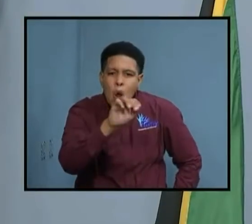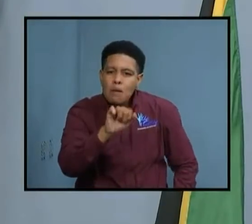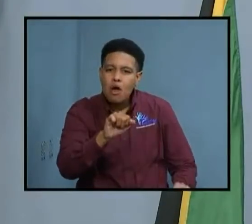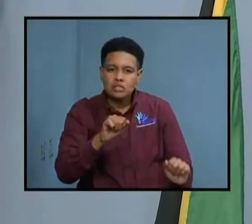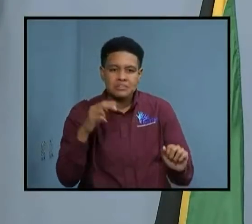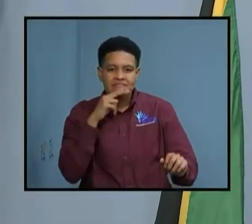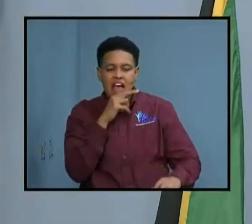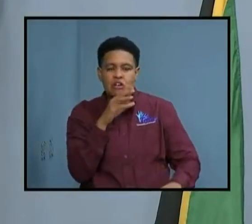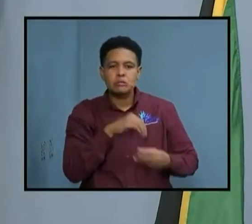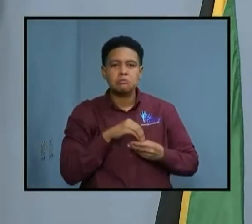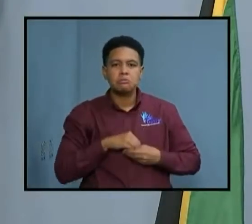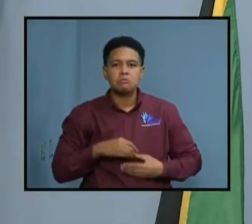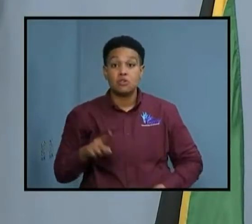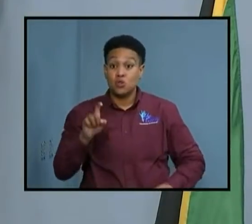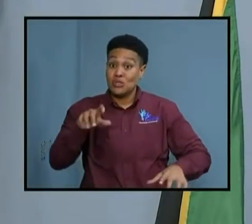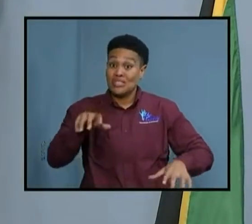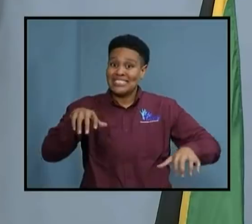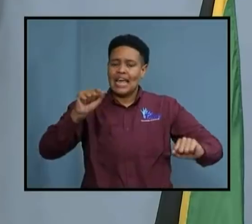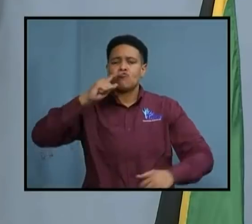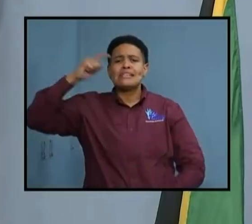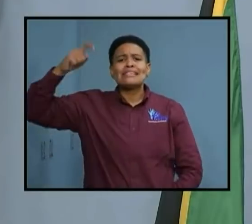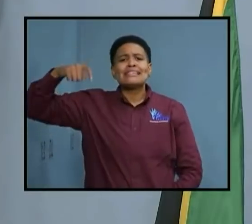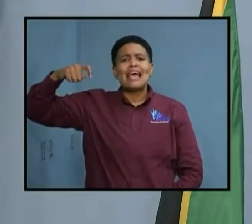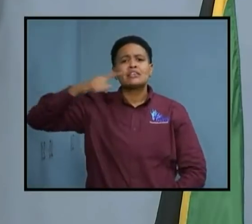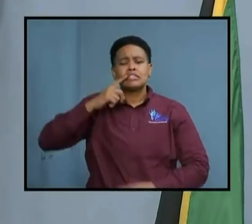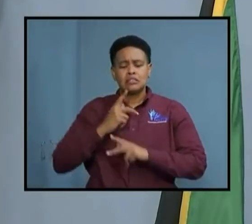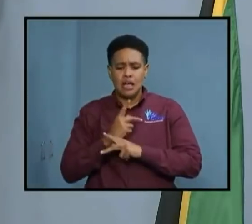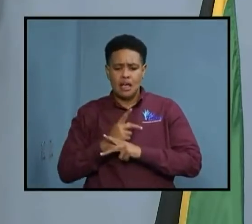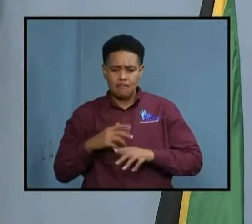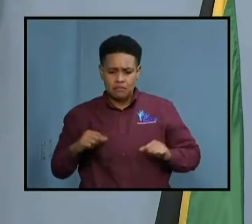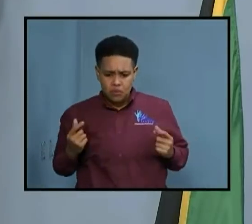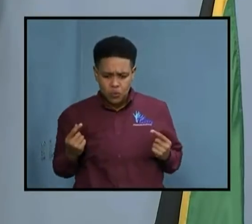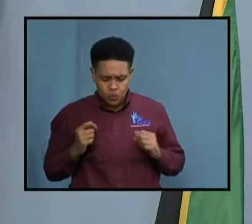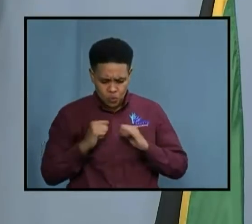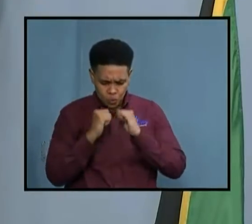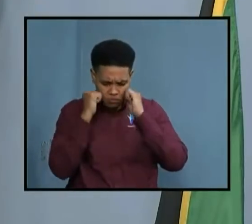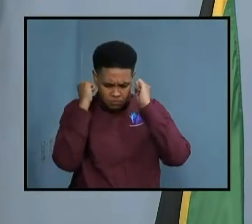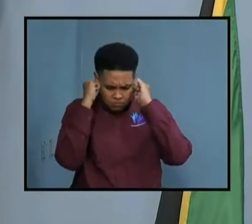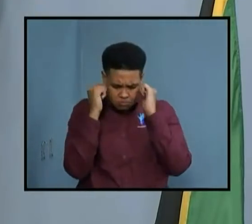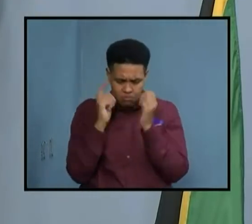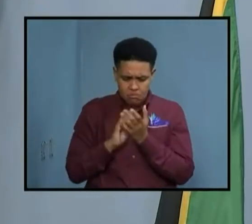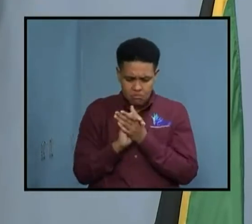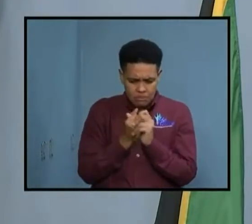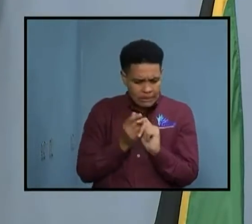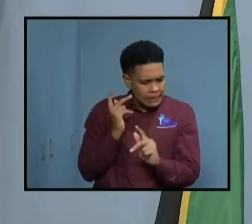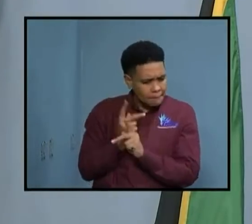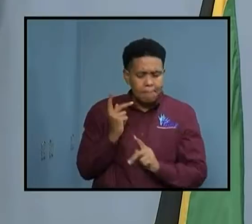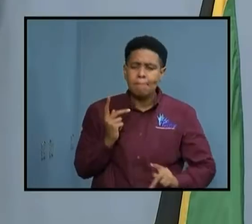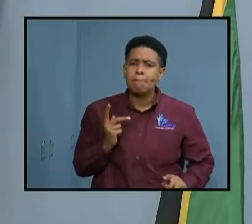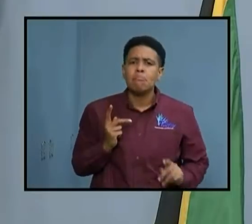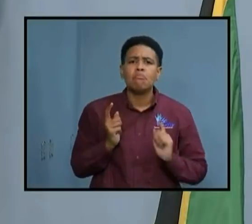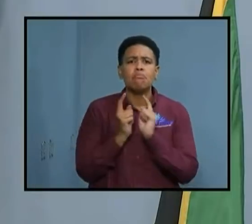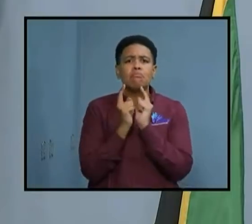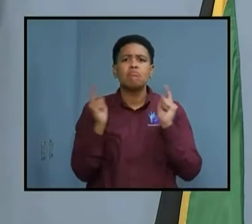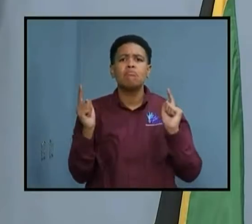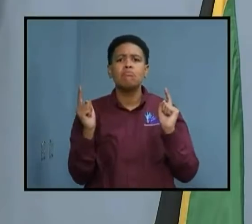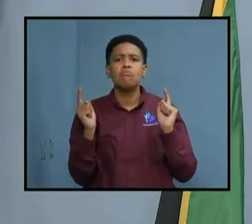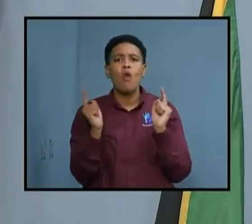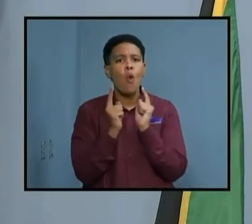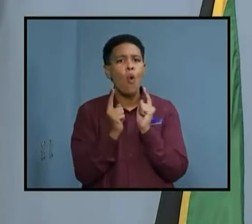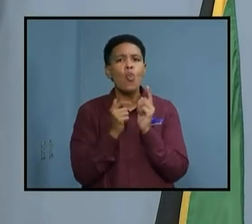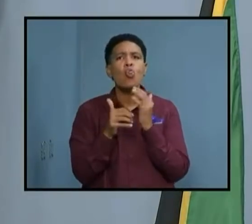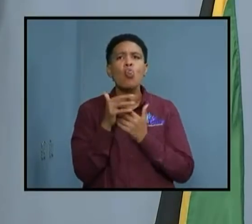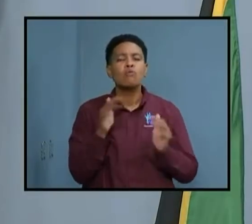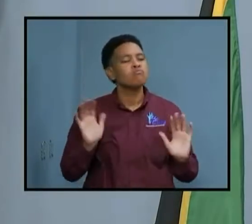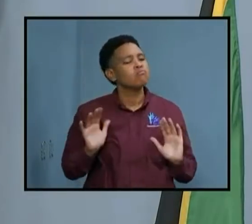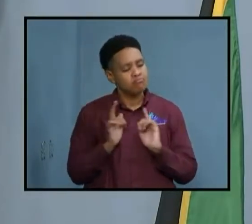you should take the necessary precautions, wearing your mask, hand sanitizing, maintaining your social distance. If you're ill,